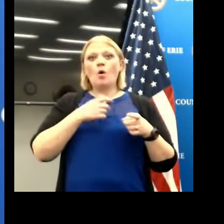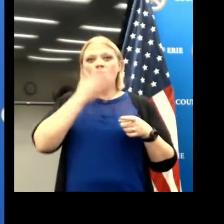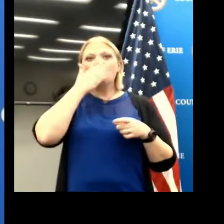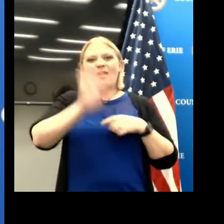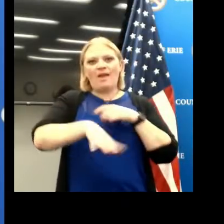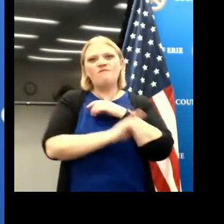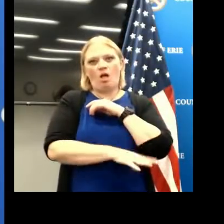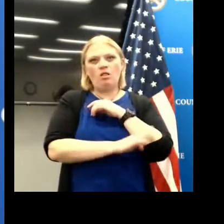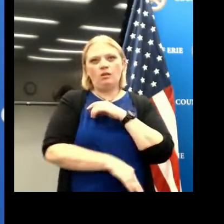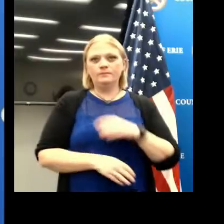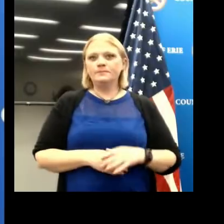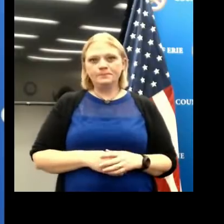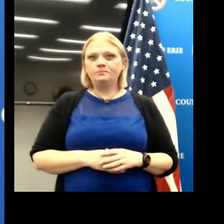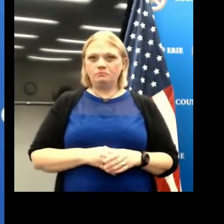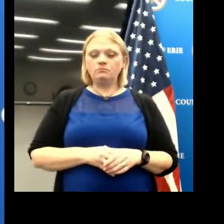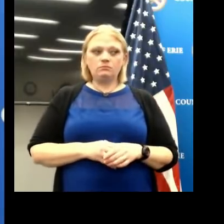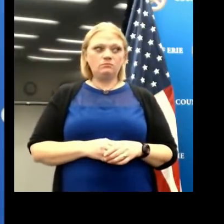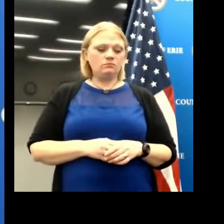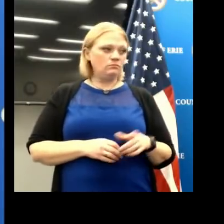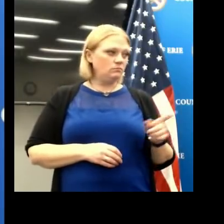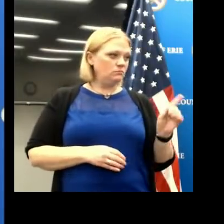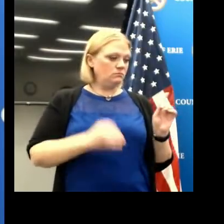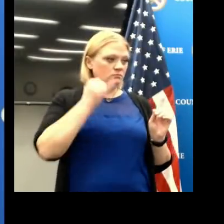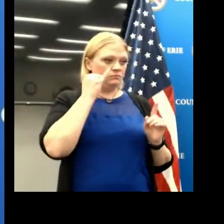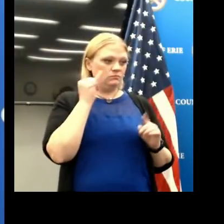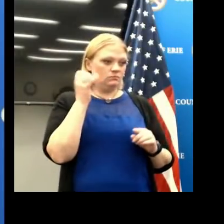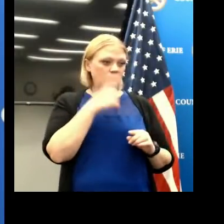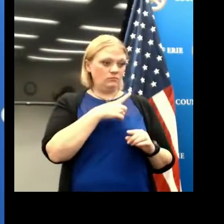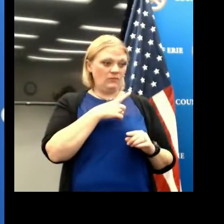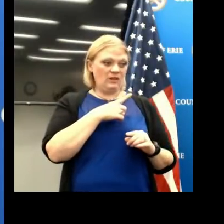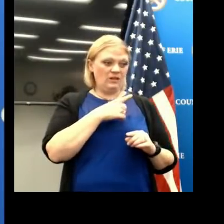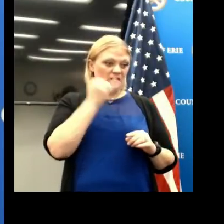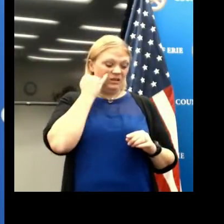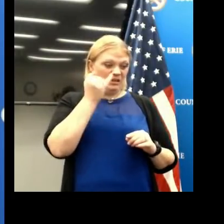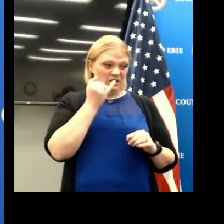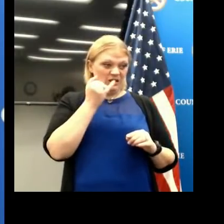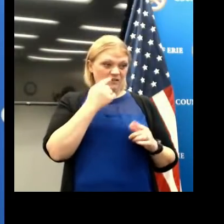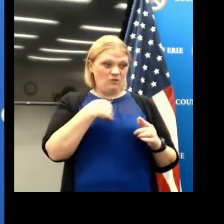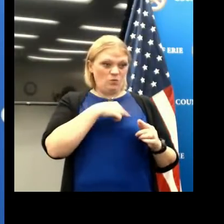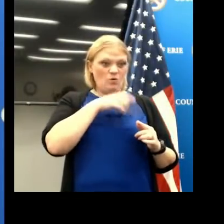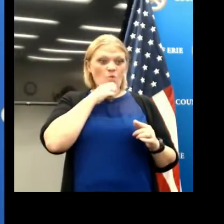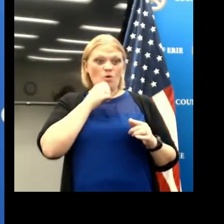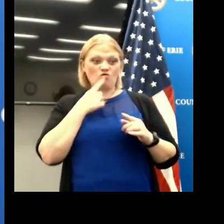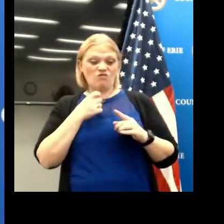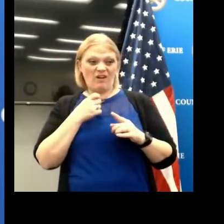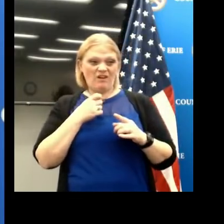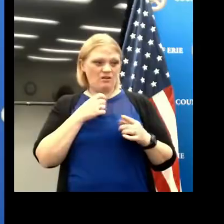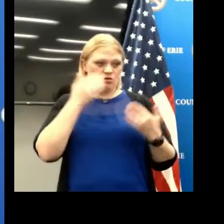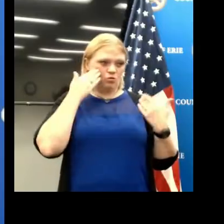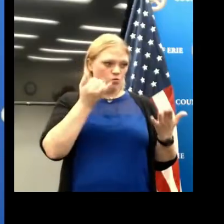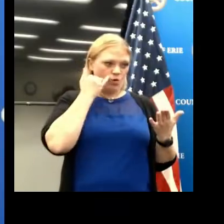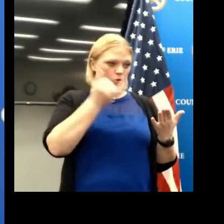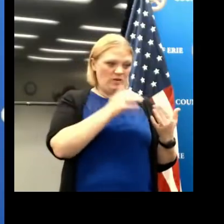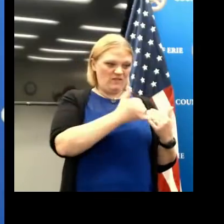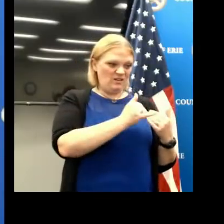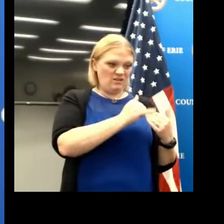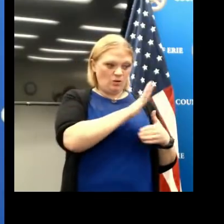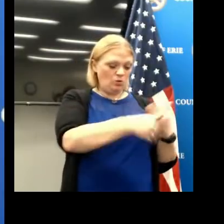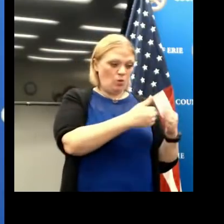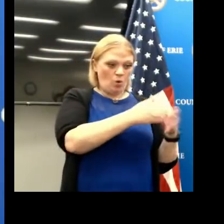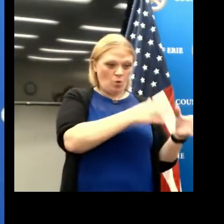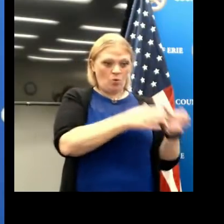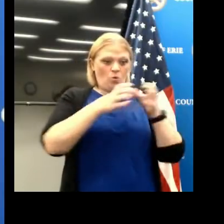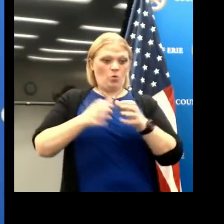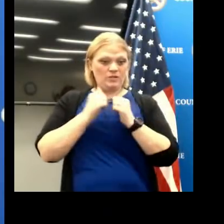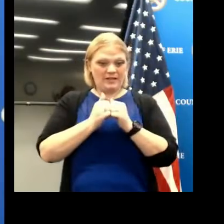fall. So if we did move forward, you don't have a sense as to whether or not the whole yellow region would move forward altogether if